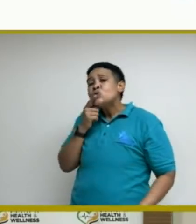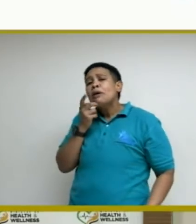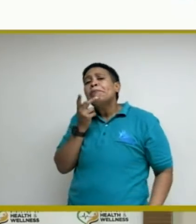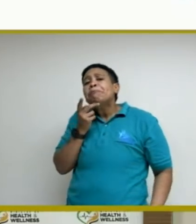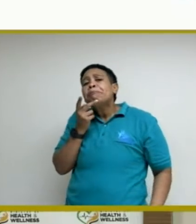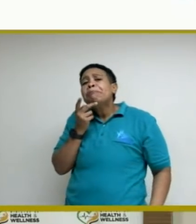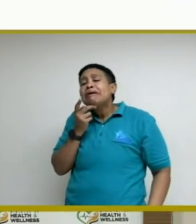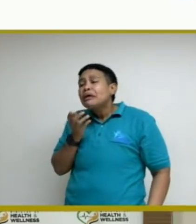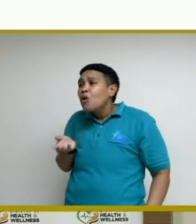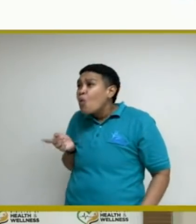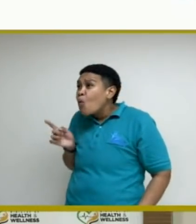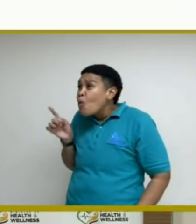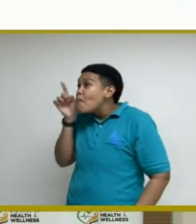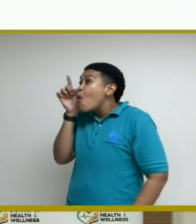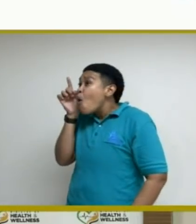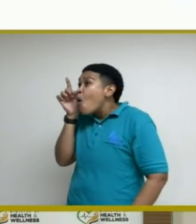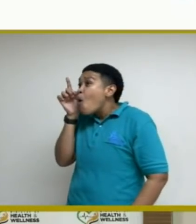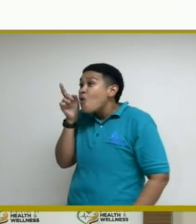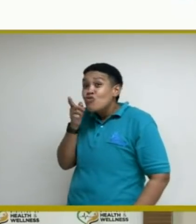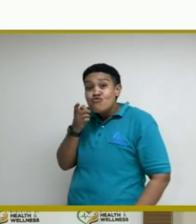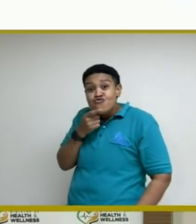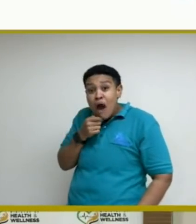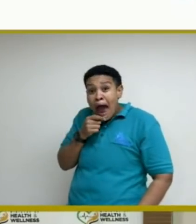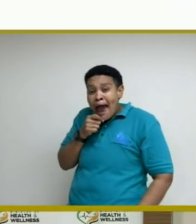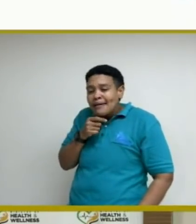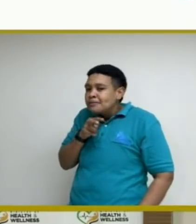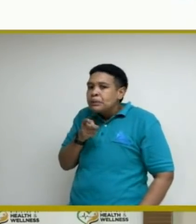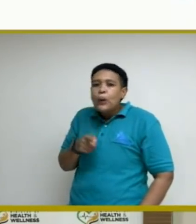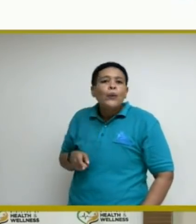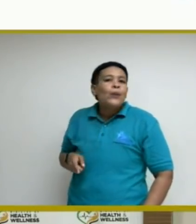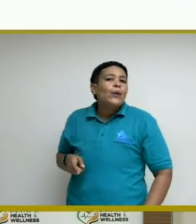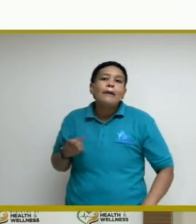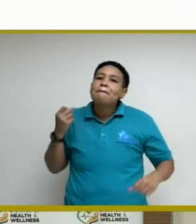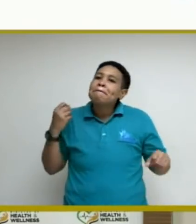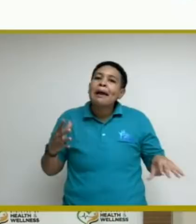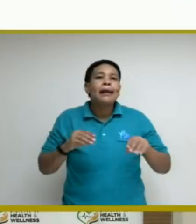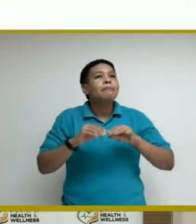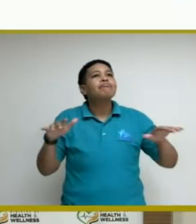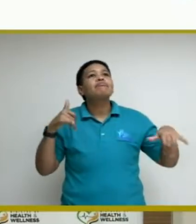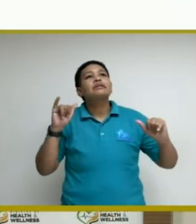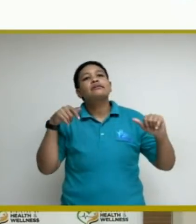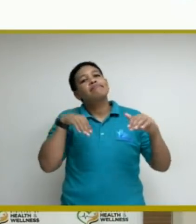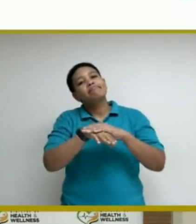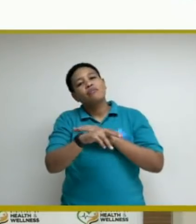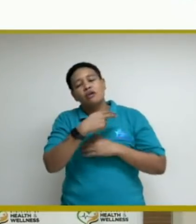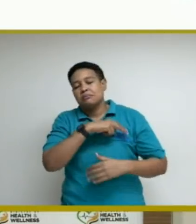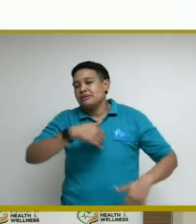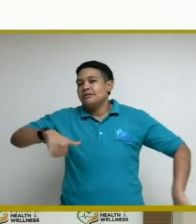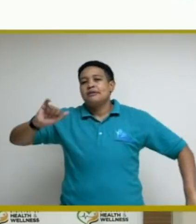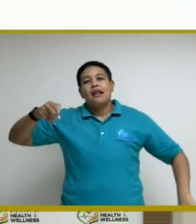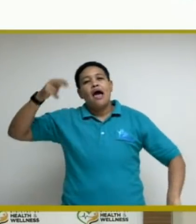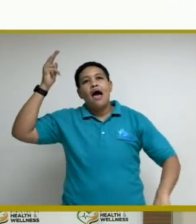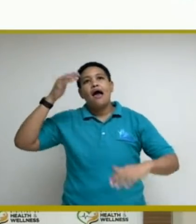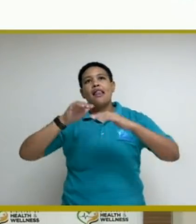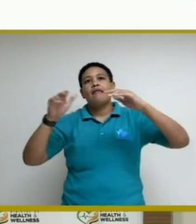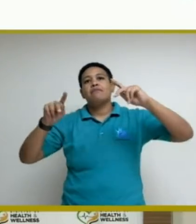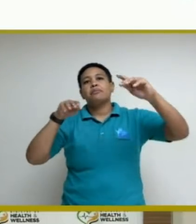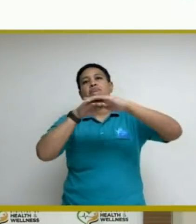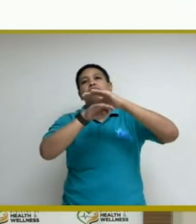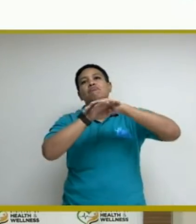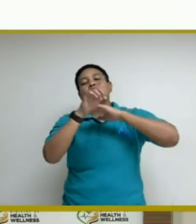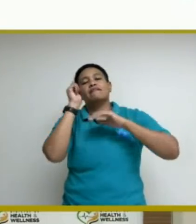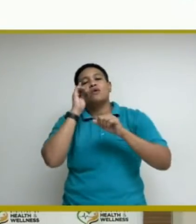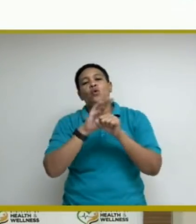having effect in our hospitals, and so it's very important to get it down. So it's still at a very high level of bed occupancy for COVID.